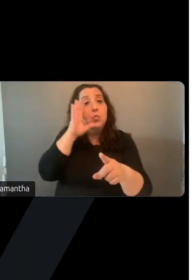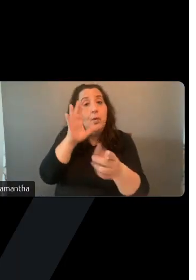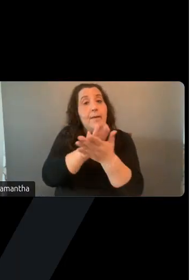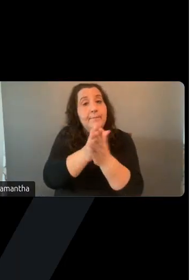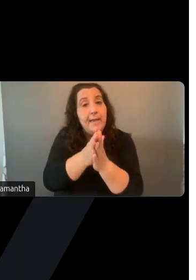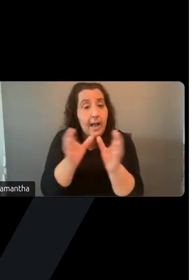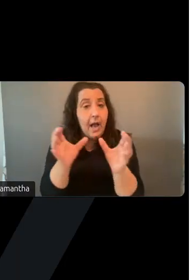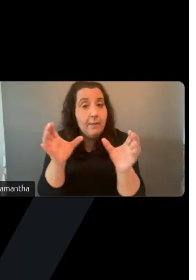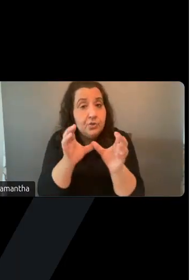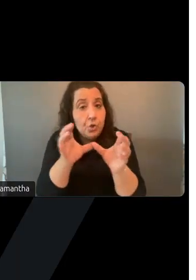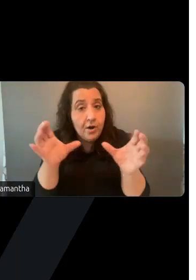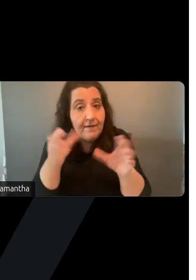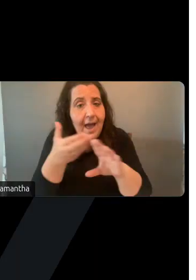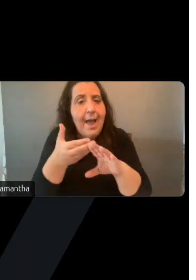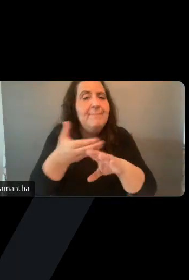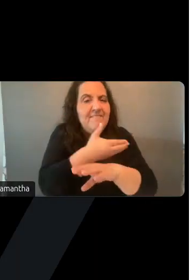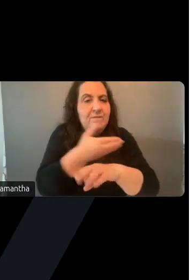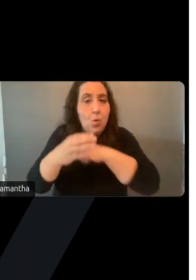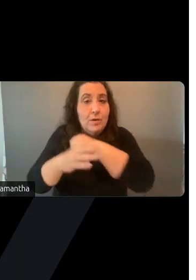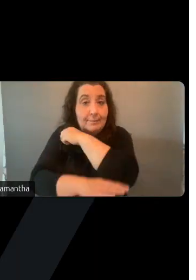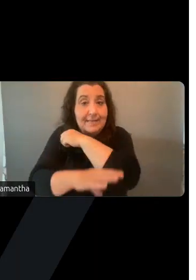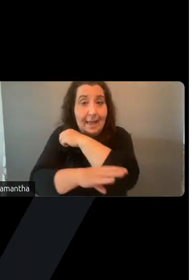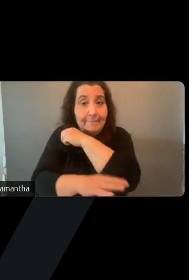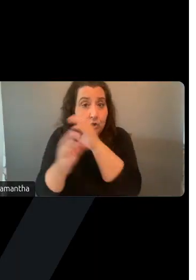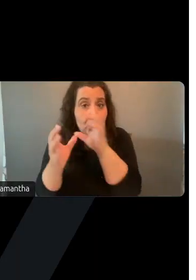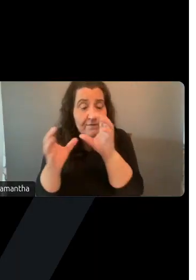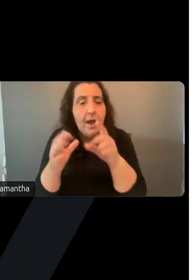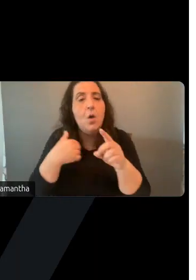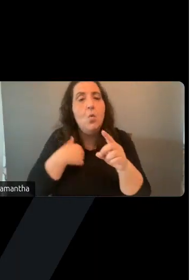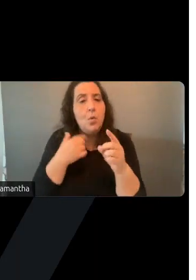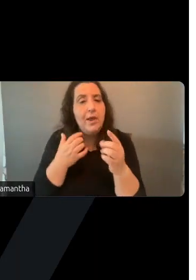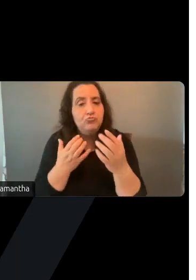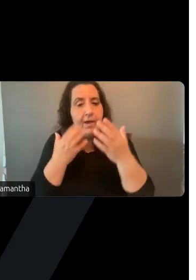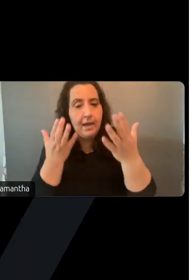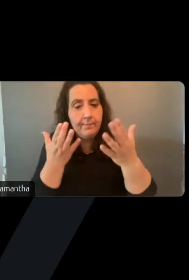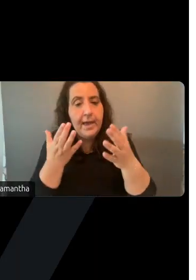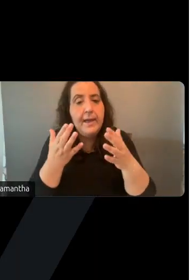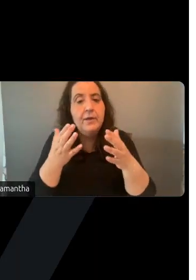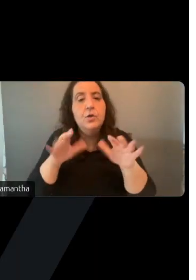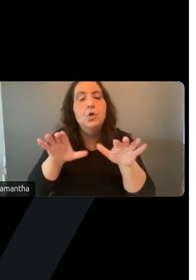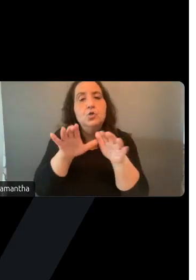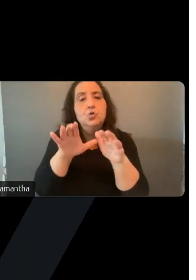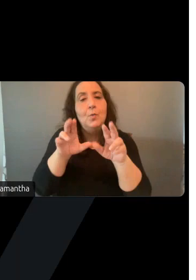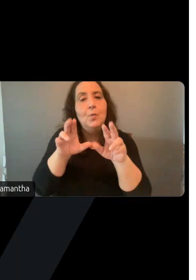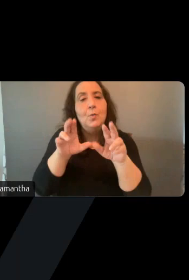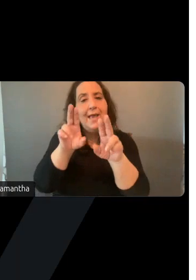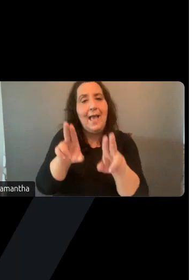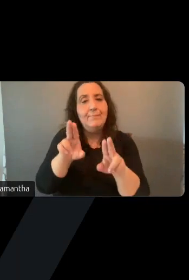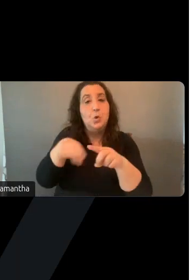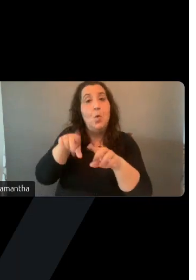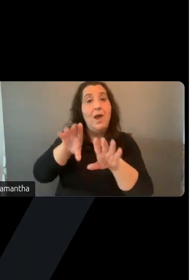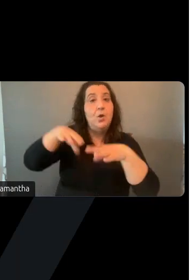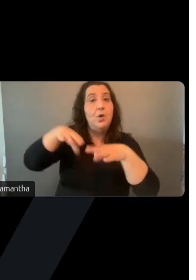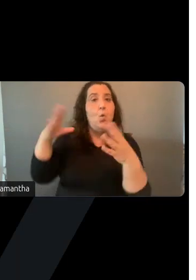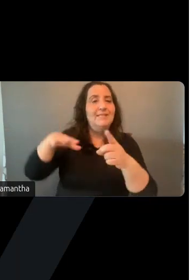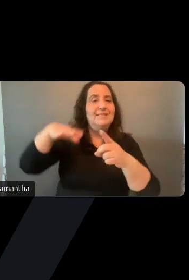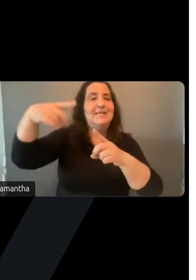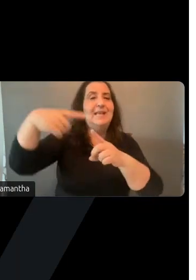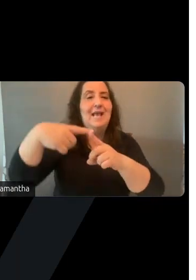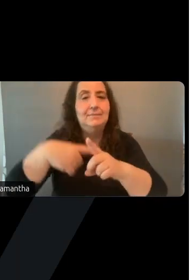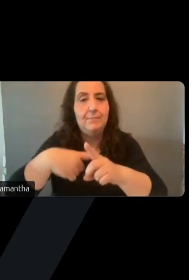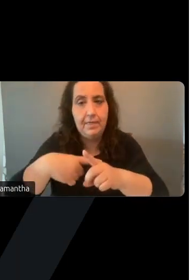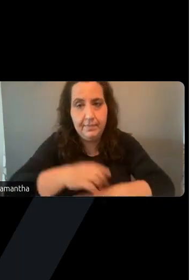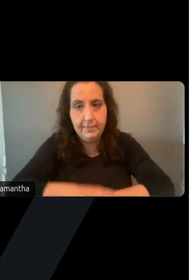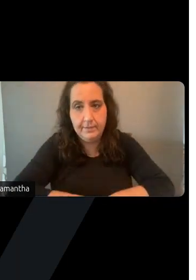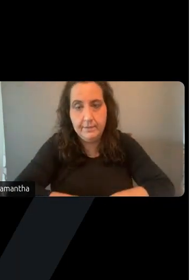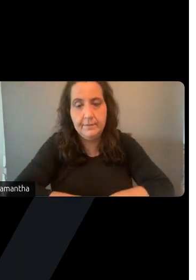2026, we recommend completing the application when it opens next month. And on the